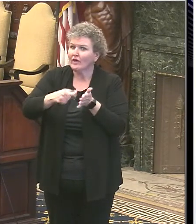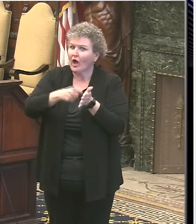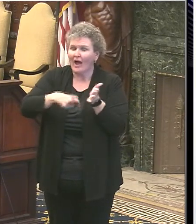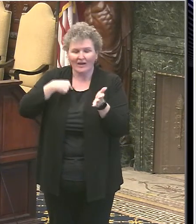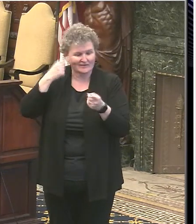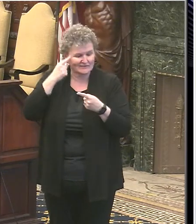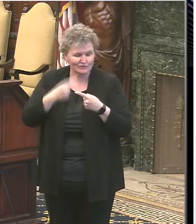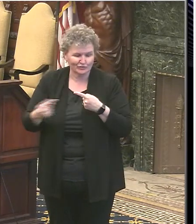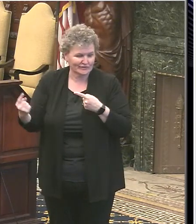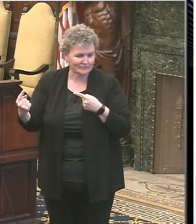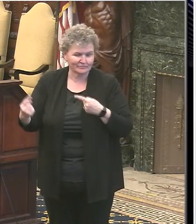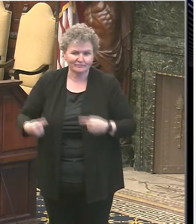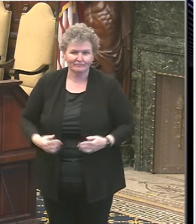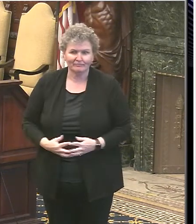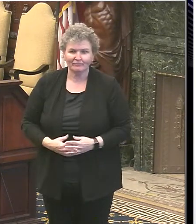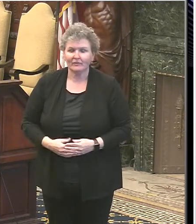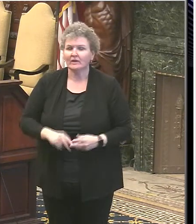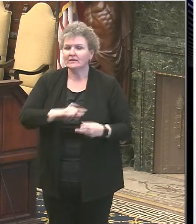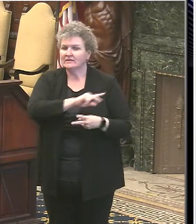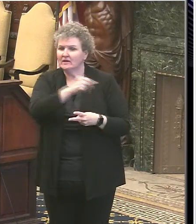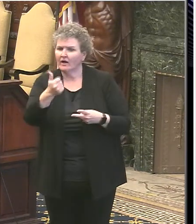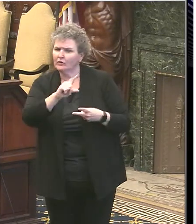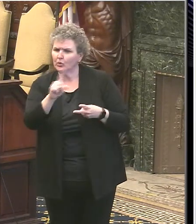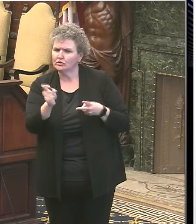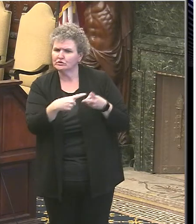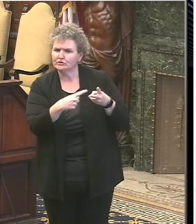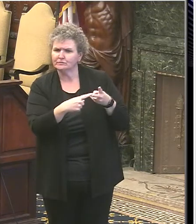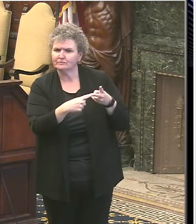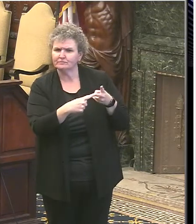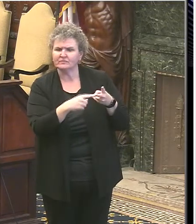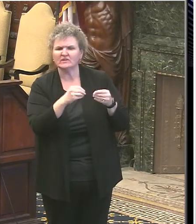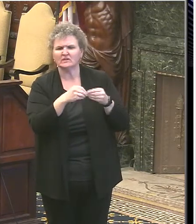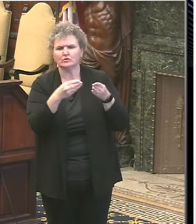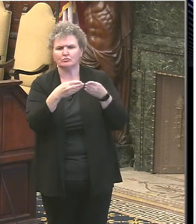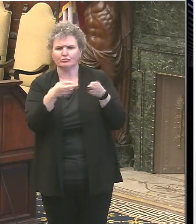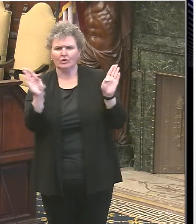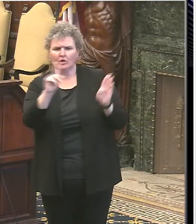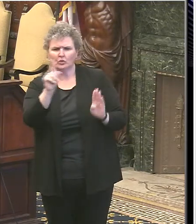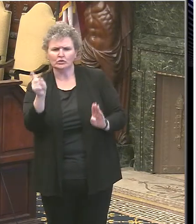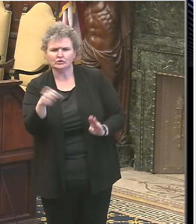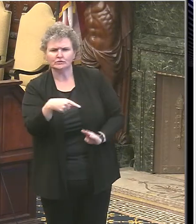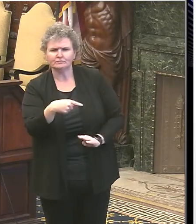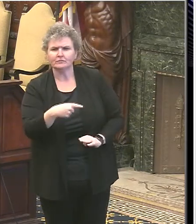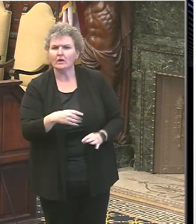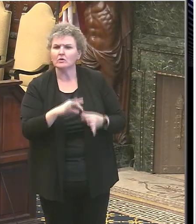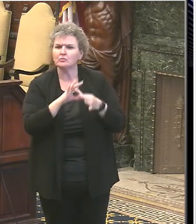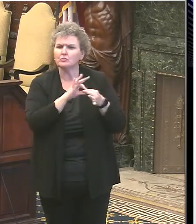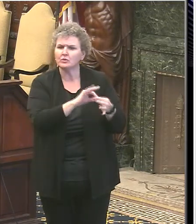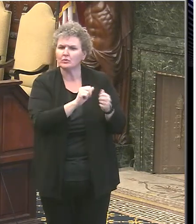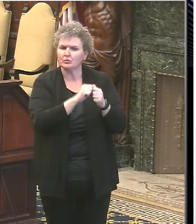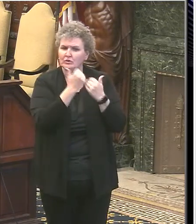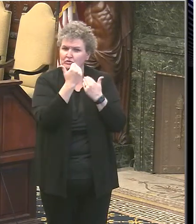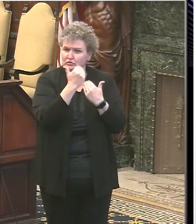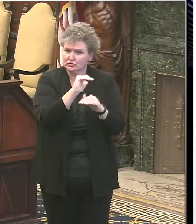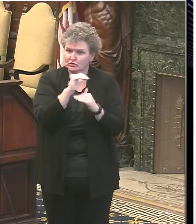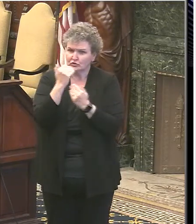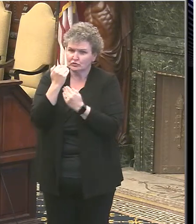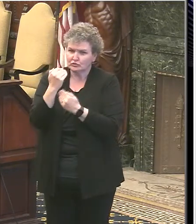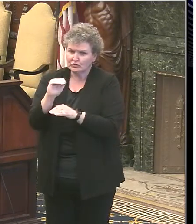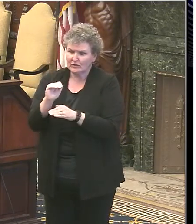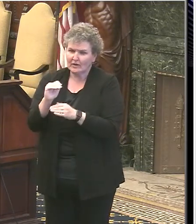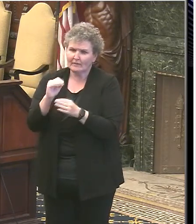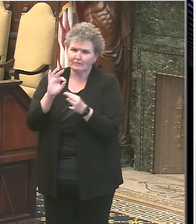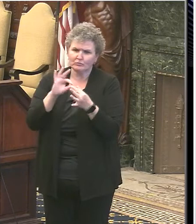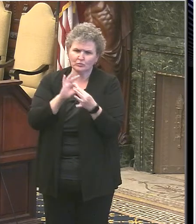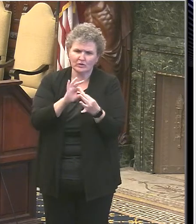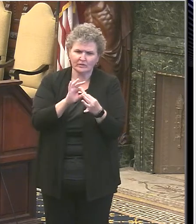see. Okay. And as more broadly, are we implementing these since a lot of the business restrictions we just implemented